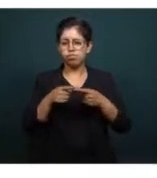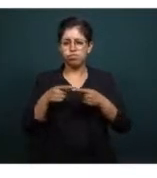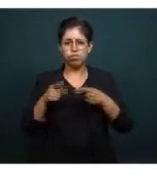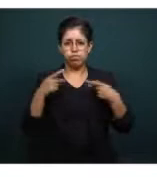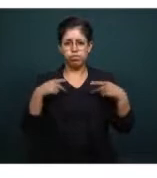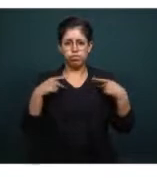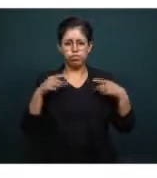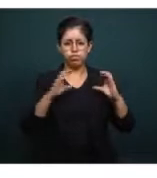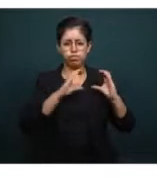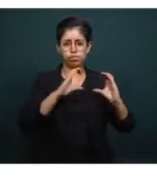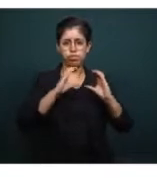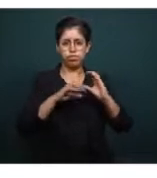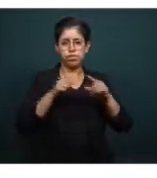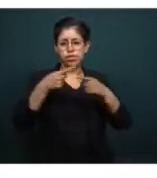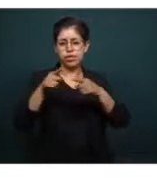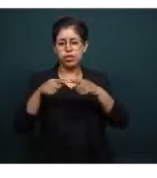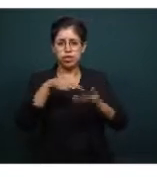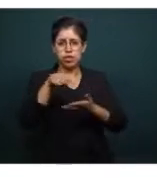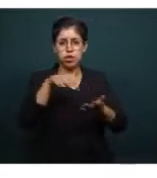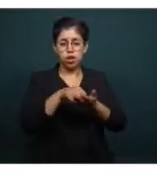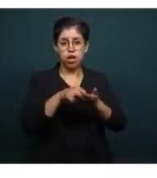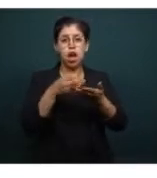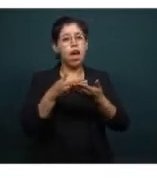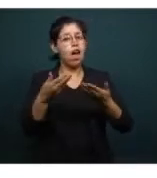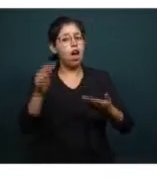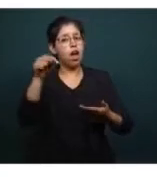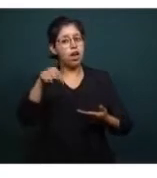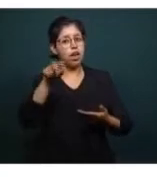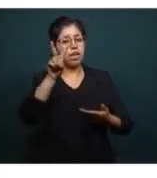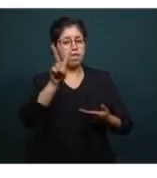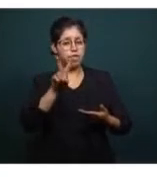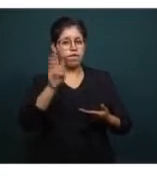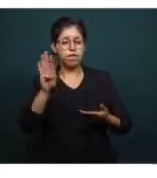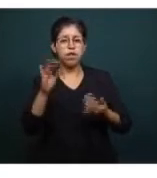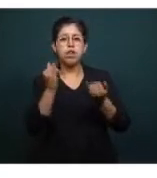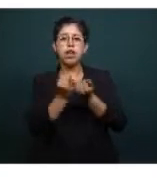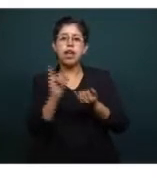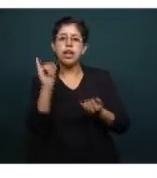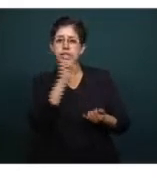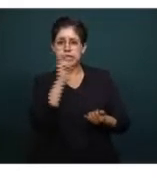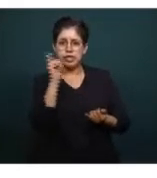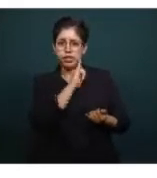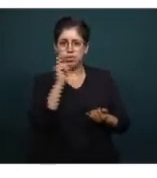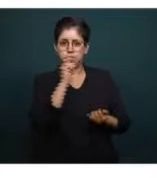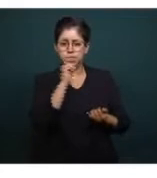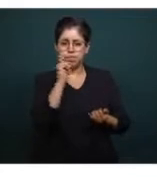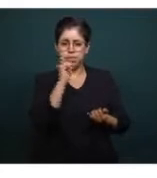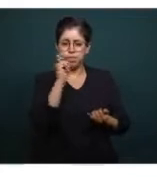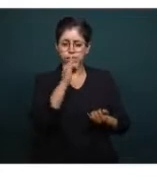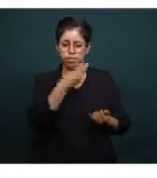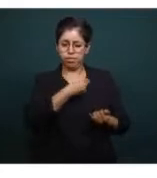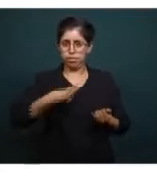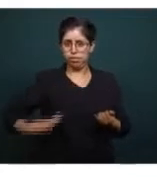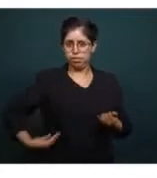as of today will have the incrementation in the area of Bravo